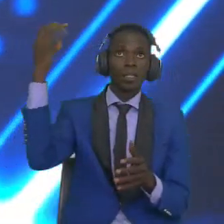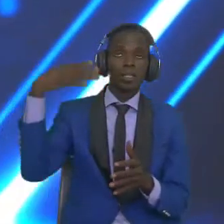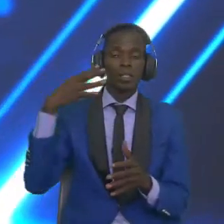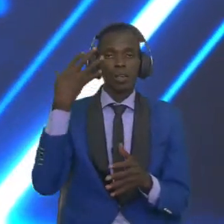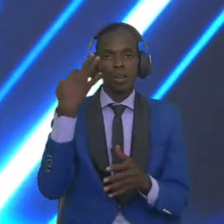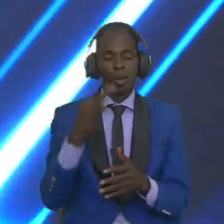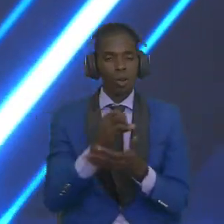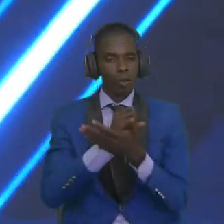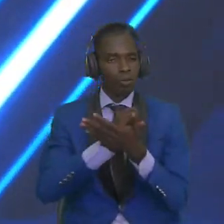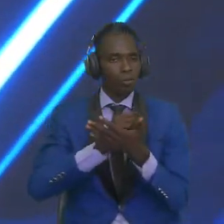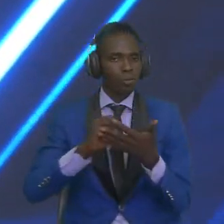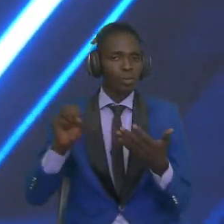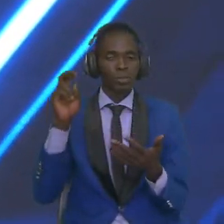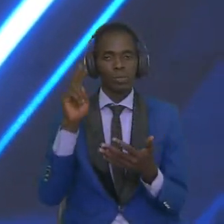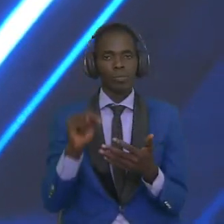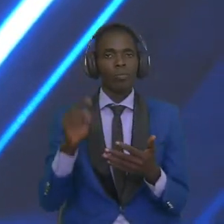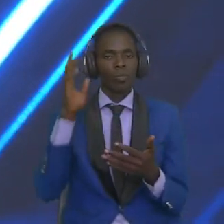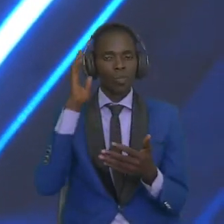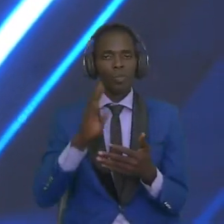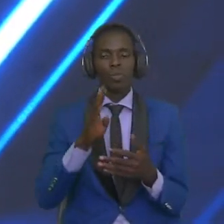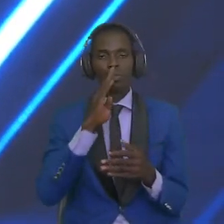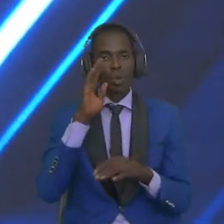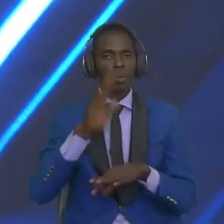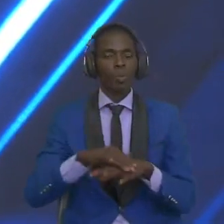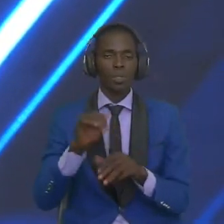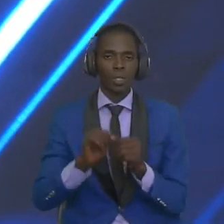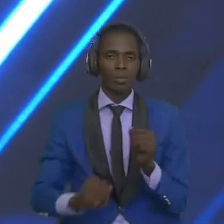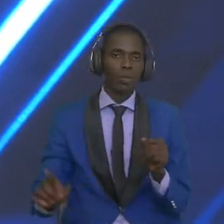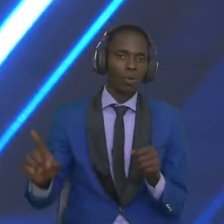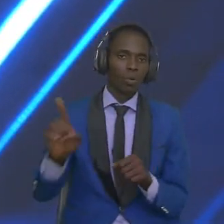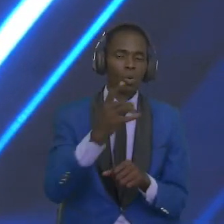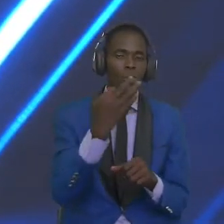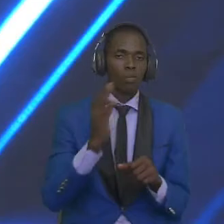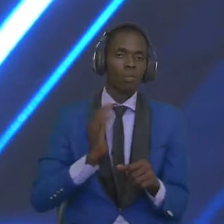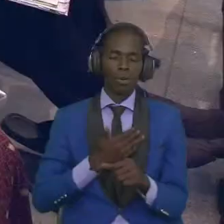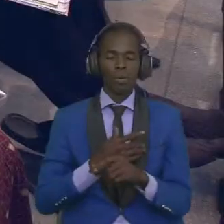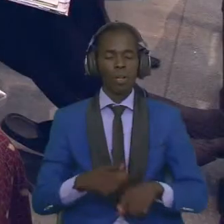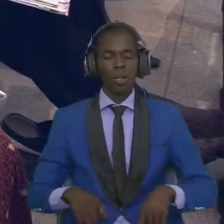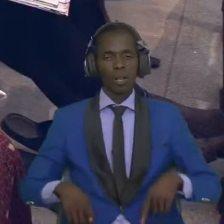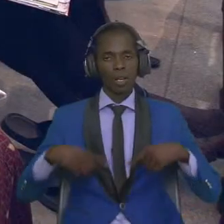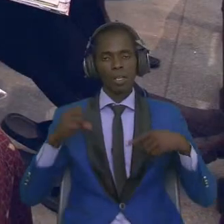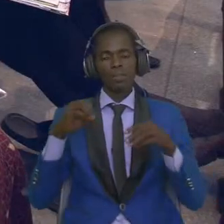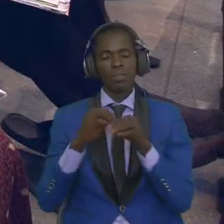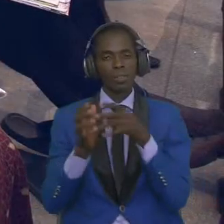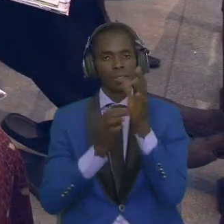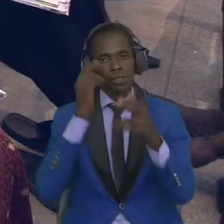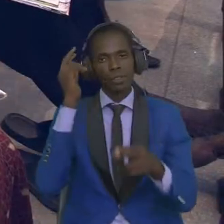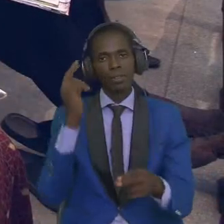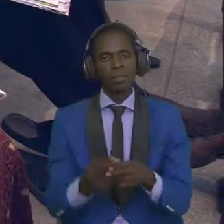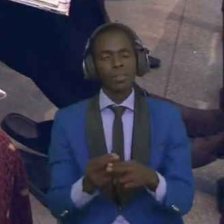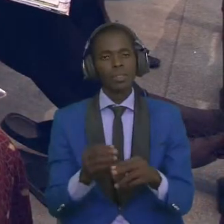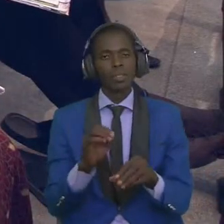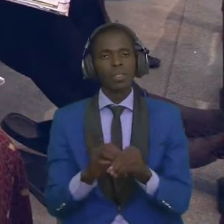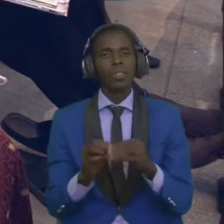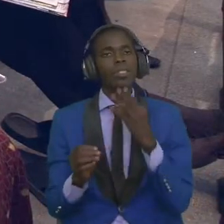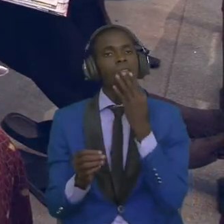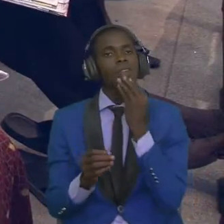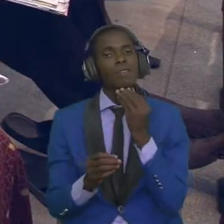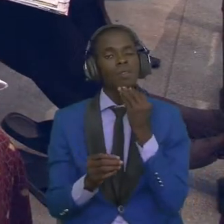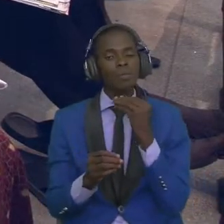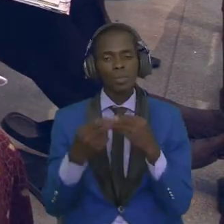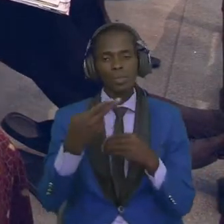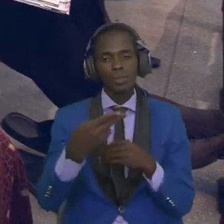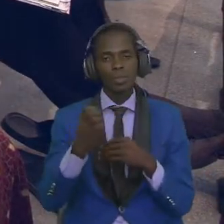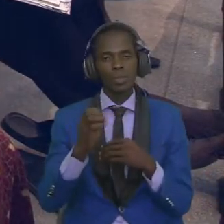of sanctification will be upon every one of our lives in Jesus' name. Amen. Hebrews chapter